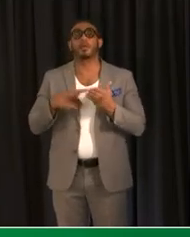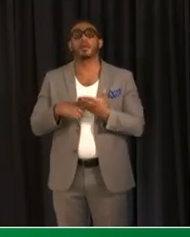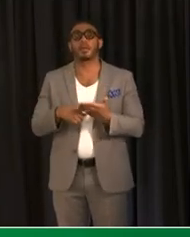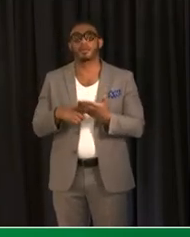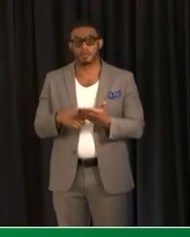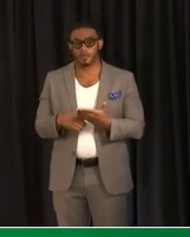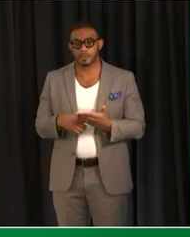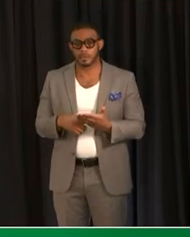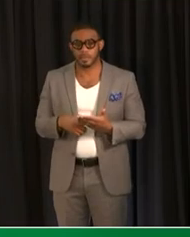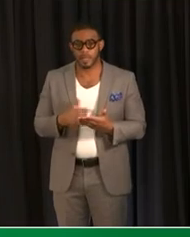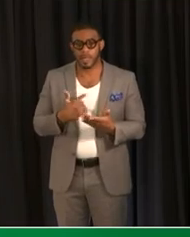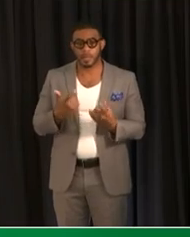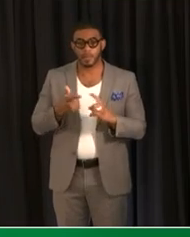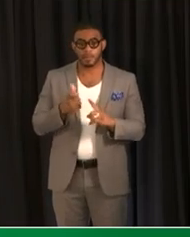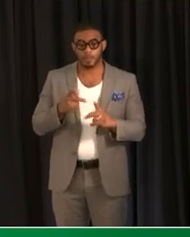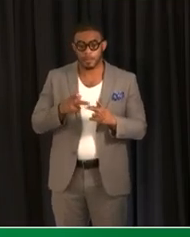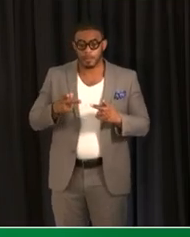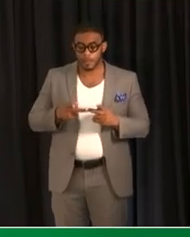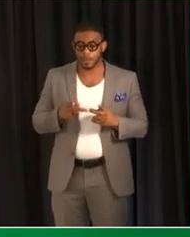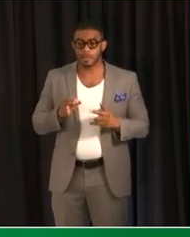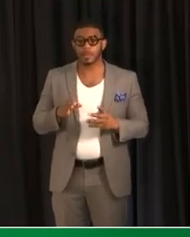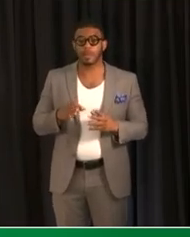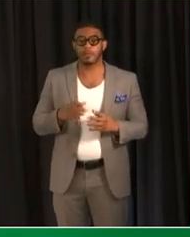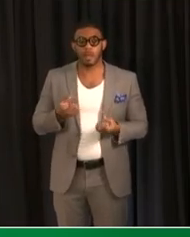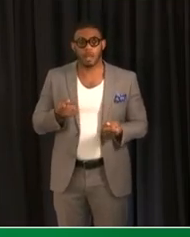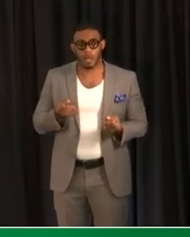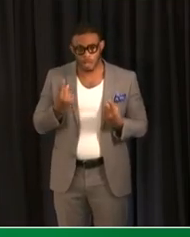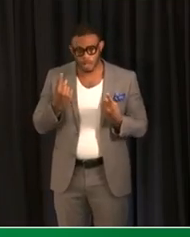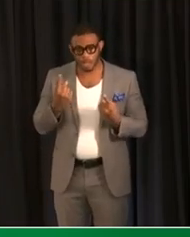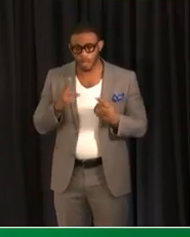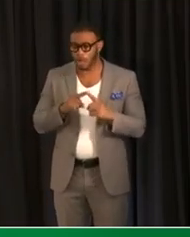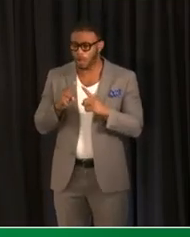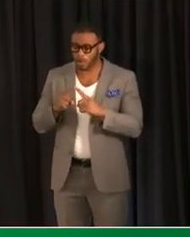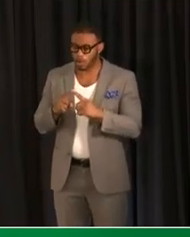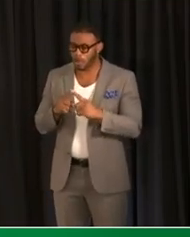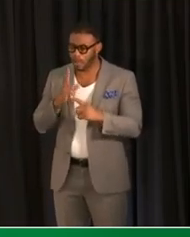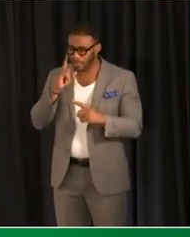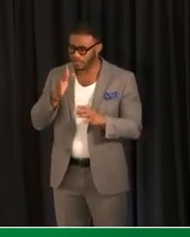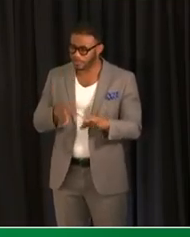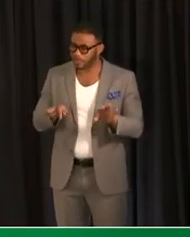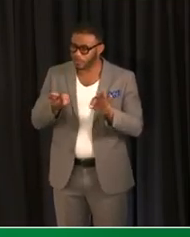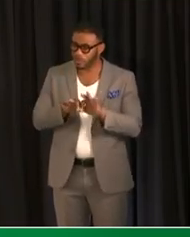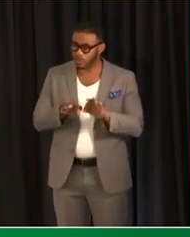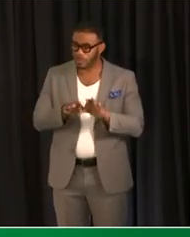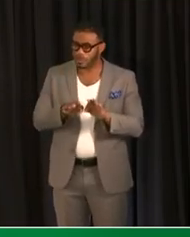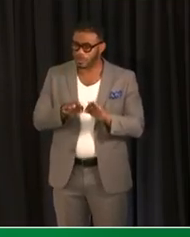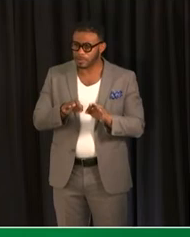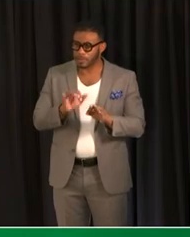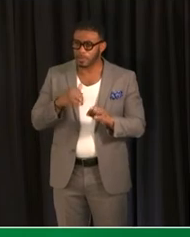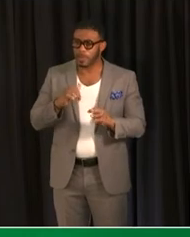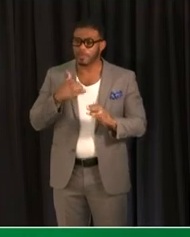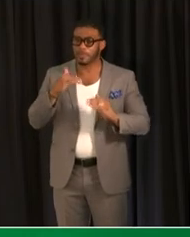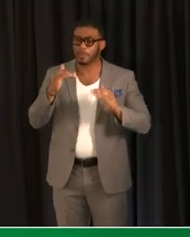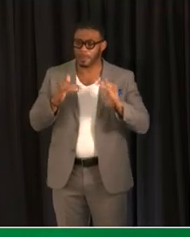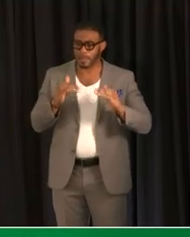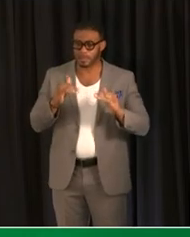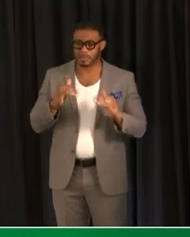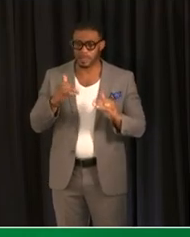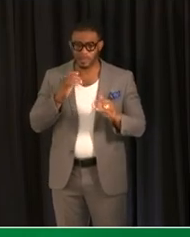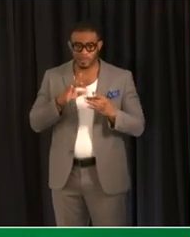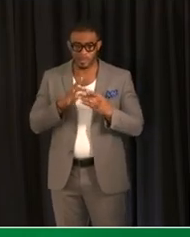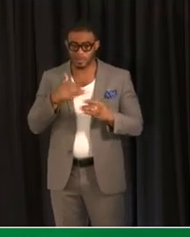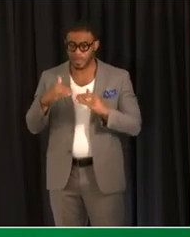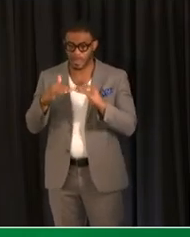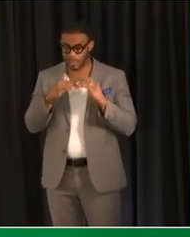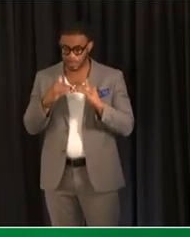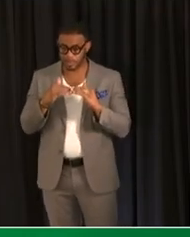have conversations. And I'm coming from a place of understanding, but also I think it's incredibly important that we have balance. And